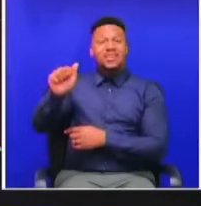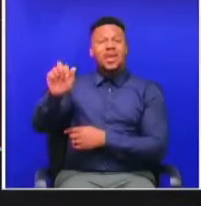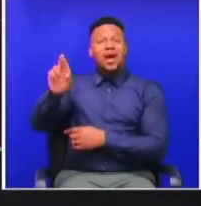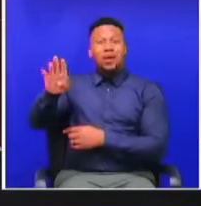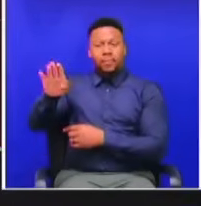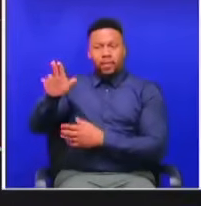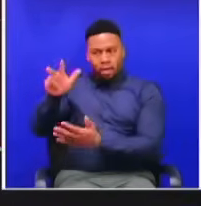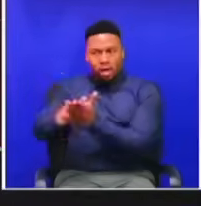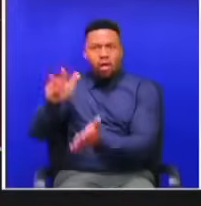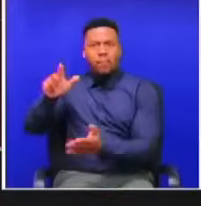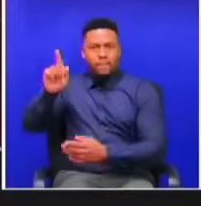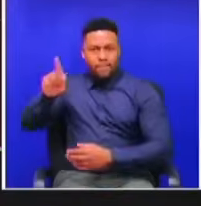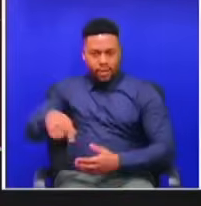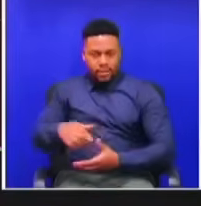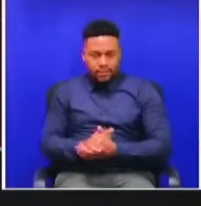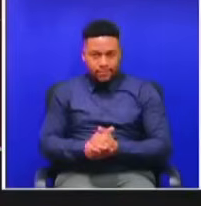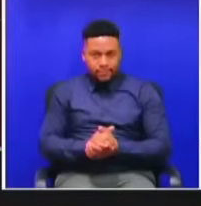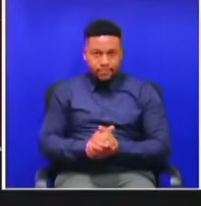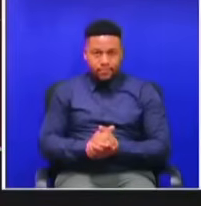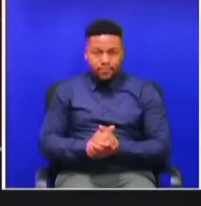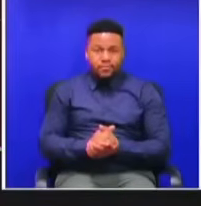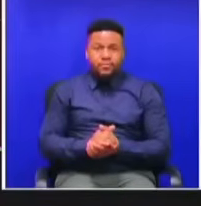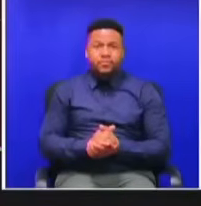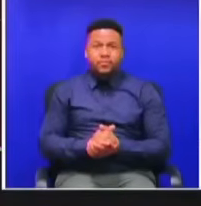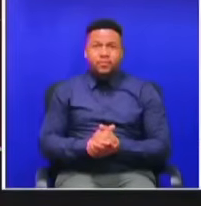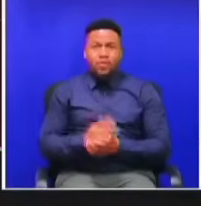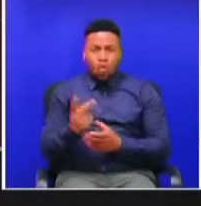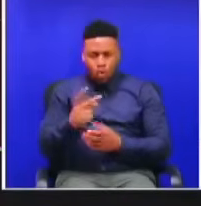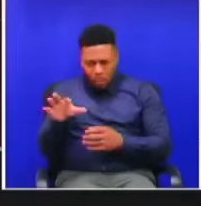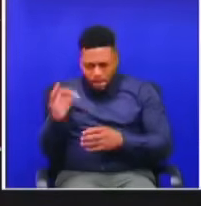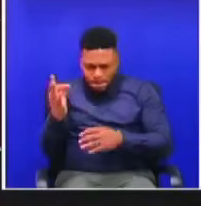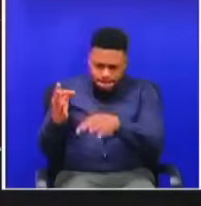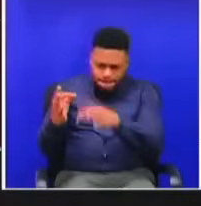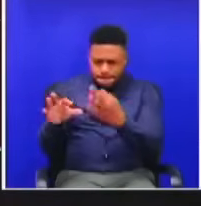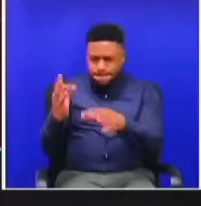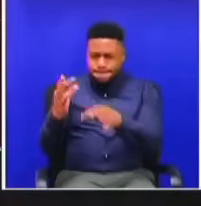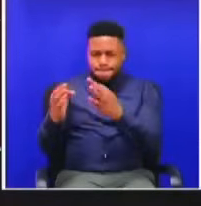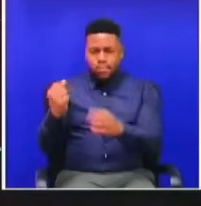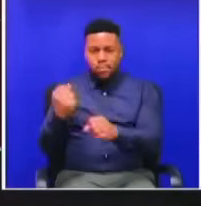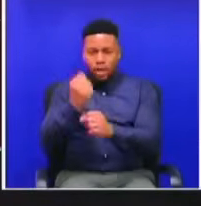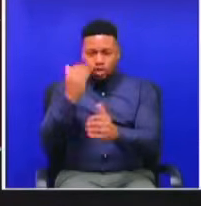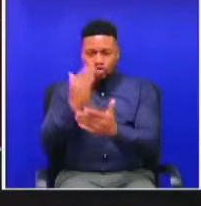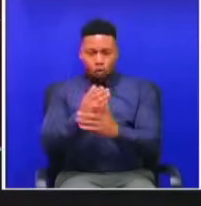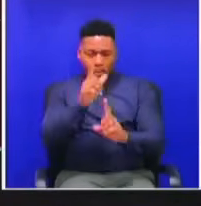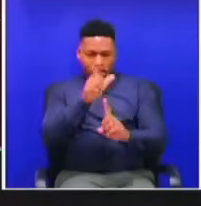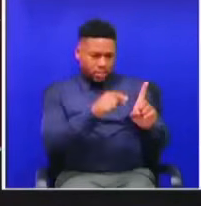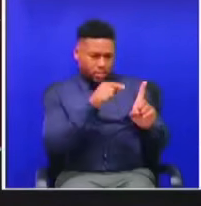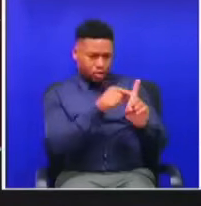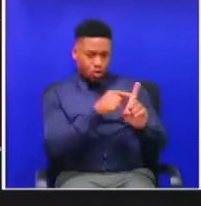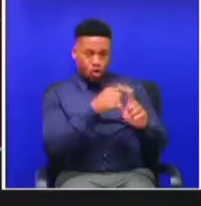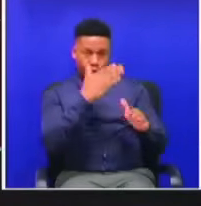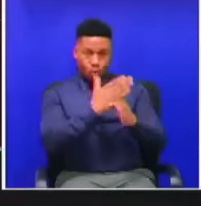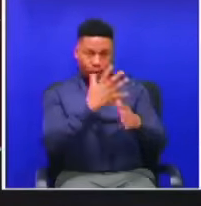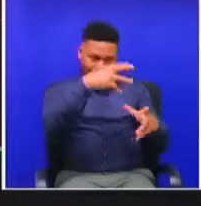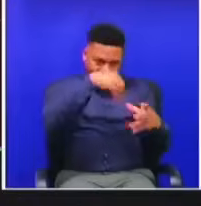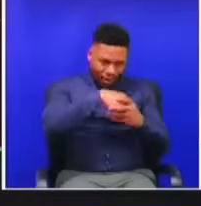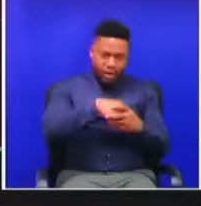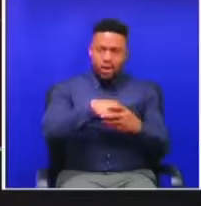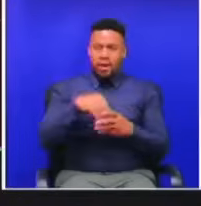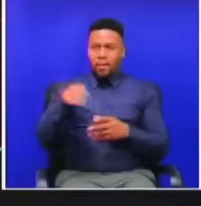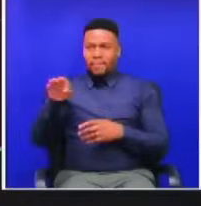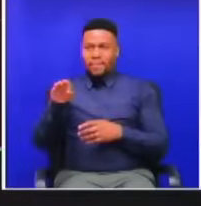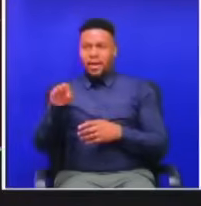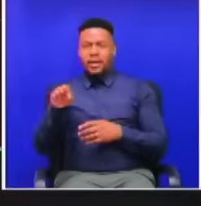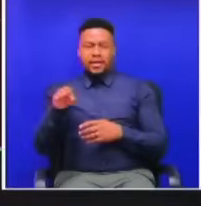process of scrutiny, of ensuring that everybody who serves on a bank is a proper person,